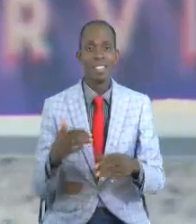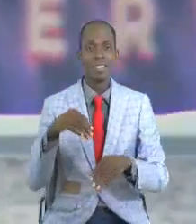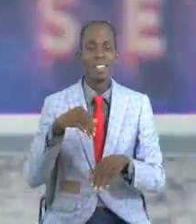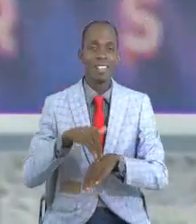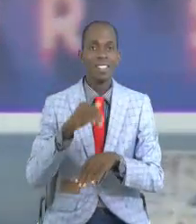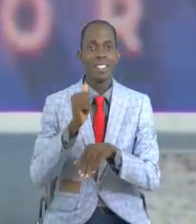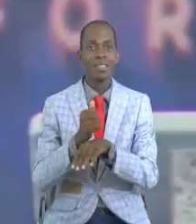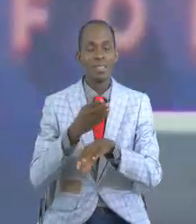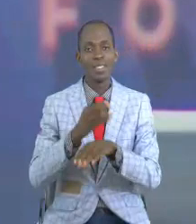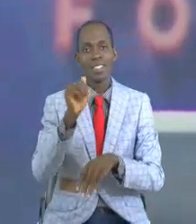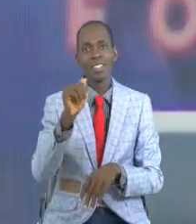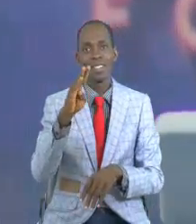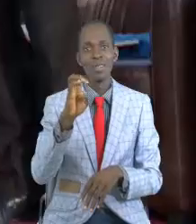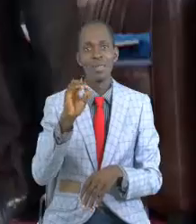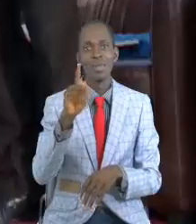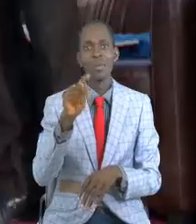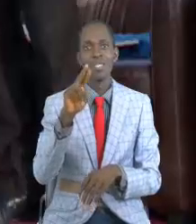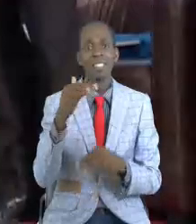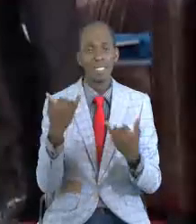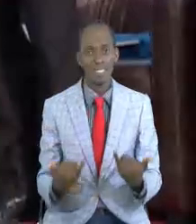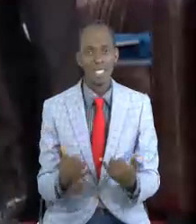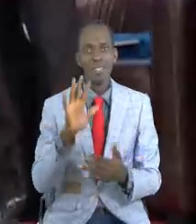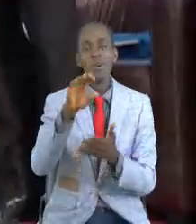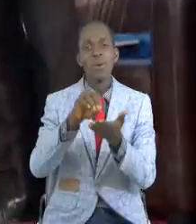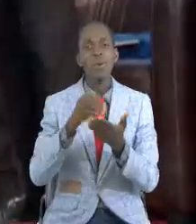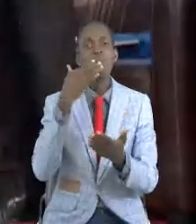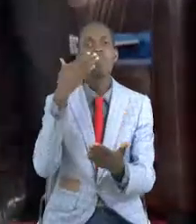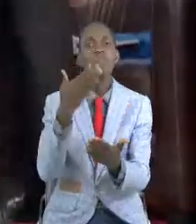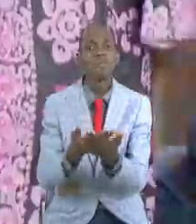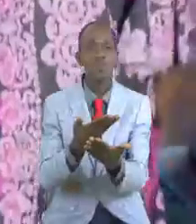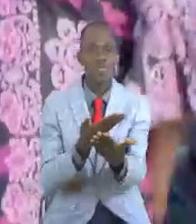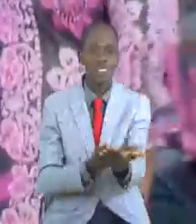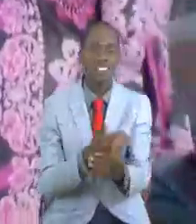now your own good morning good morning everyone